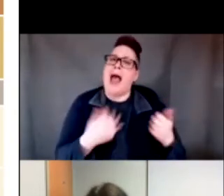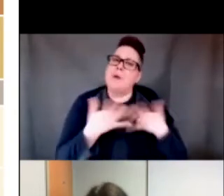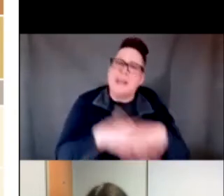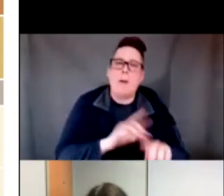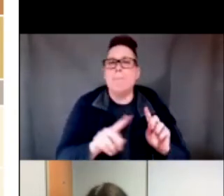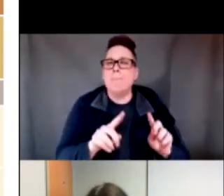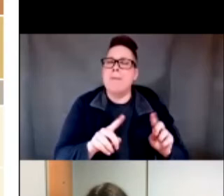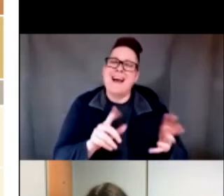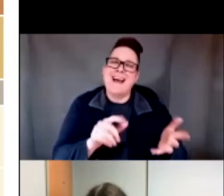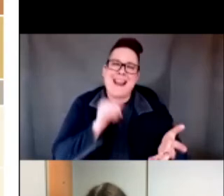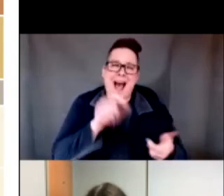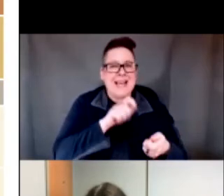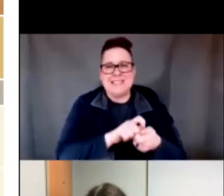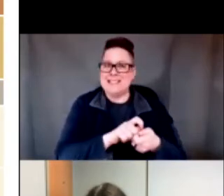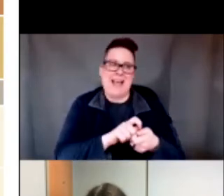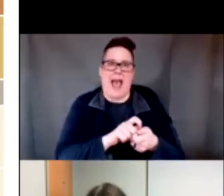not necessarily